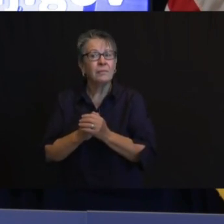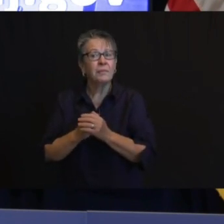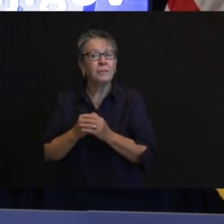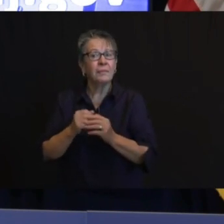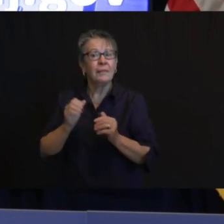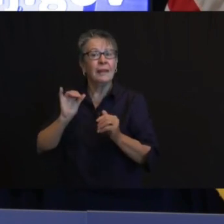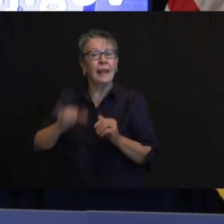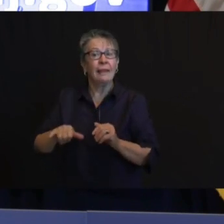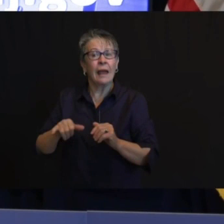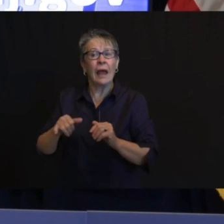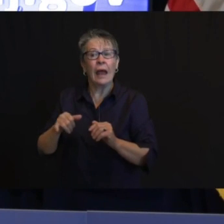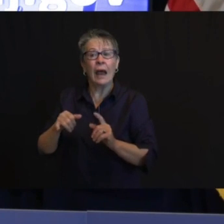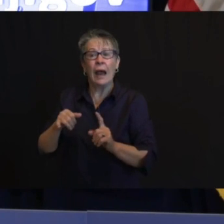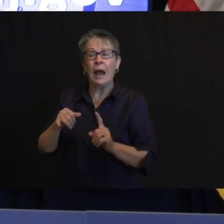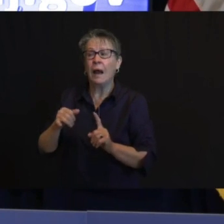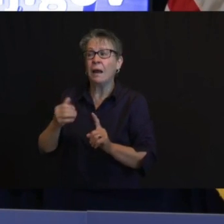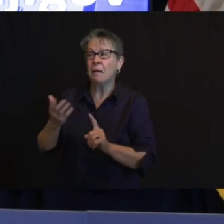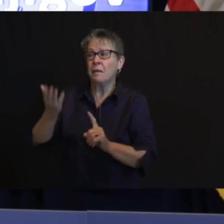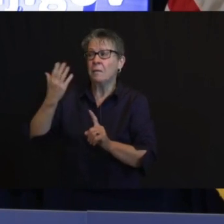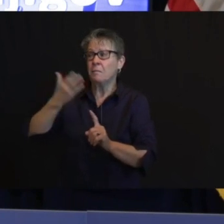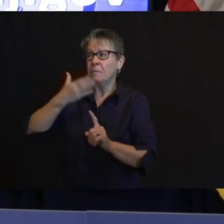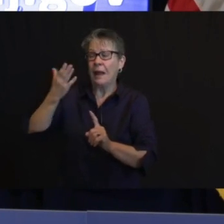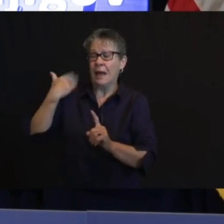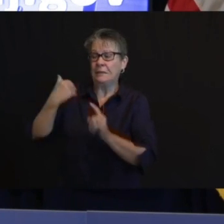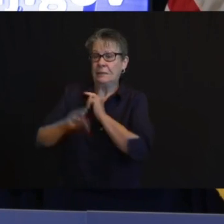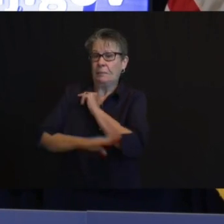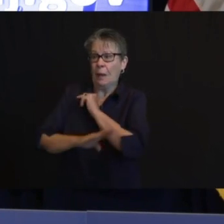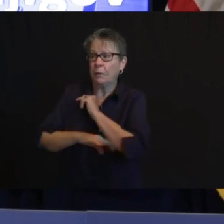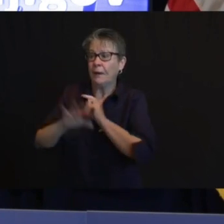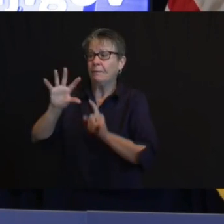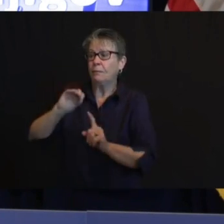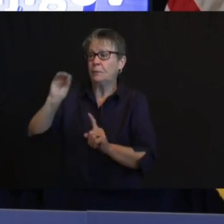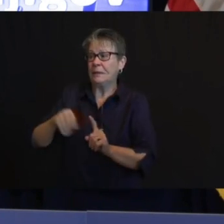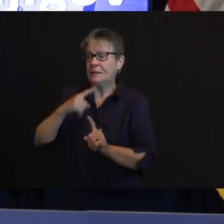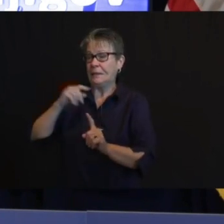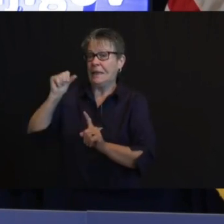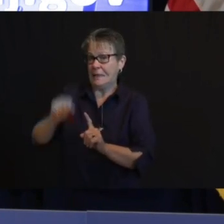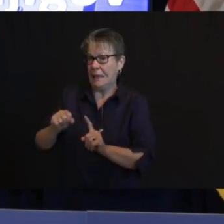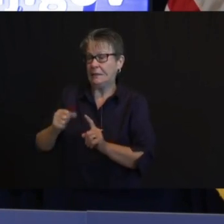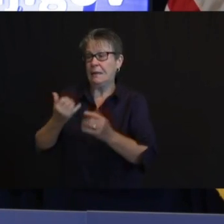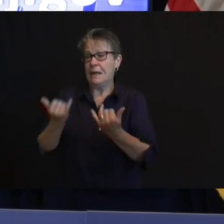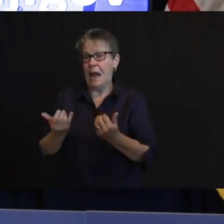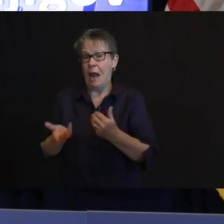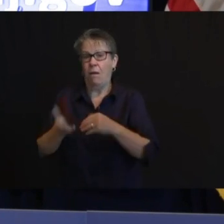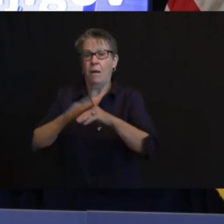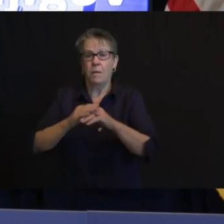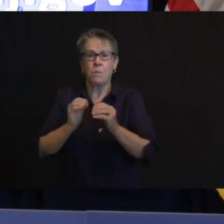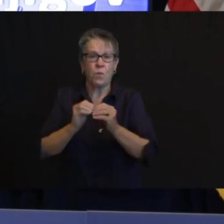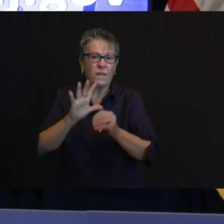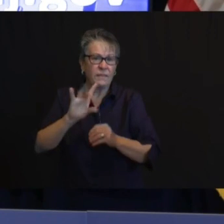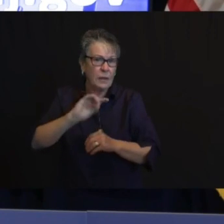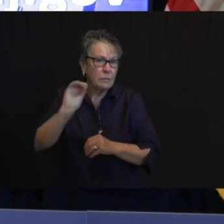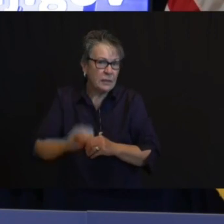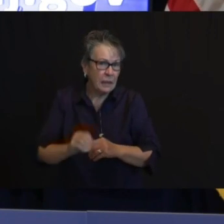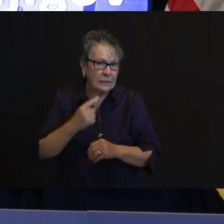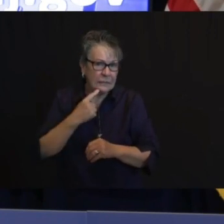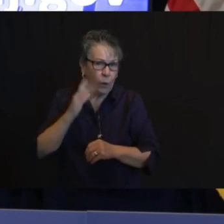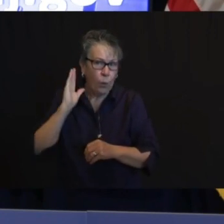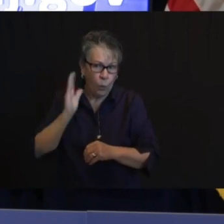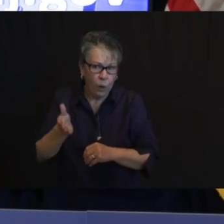September. A Rutgers-Eagleton poll found that 4 in 10 residents are somewhat reluctant to get